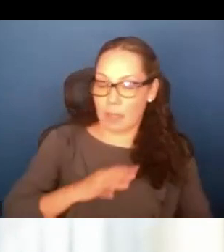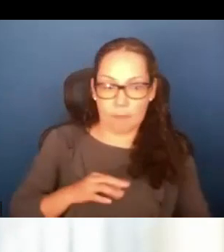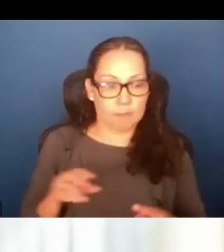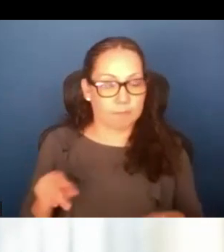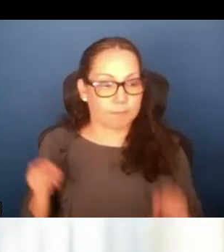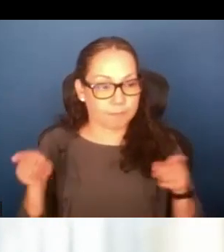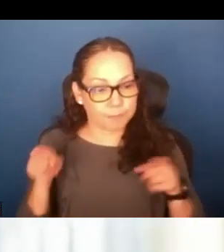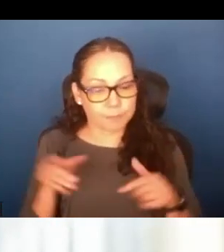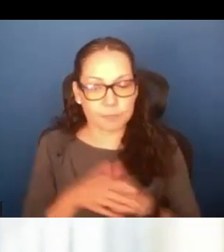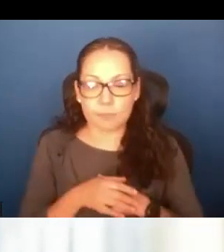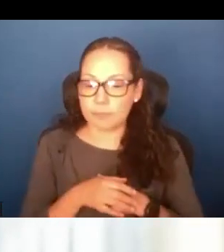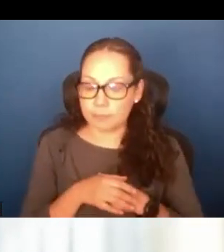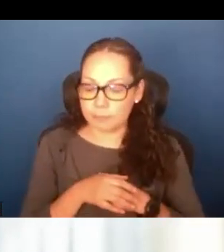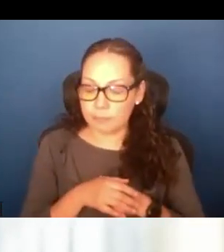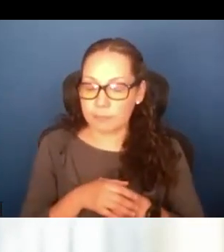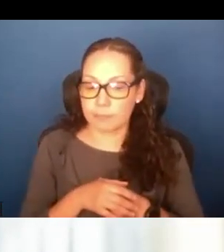also hearing